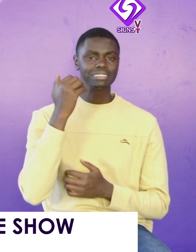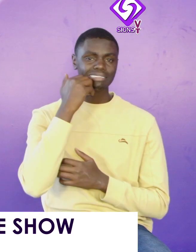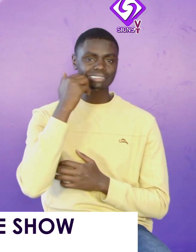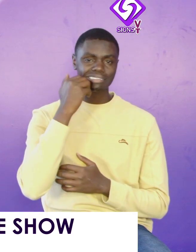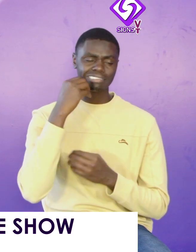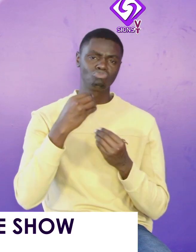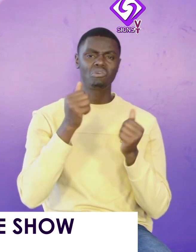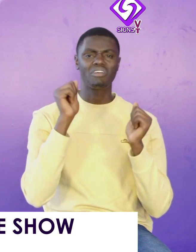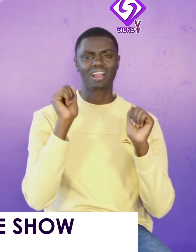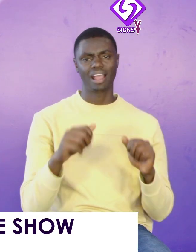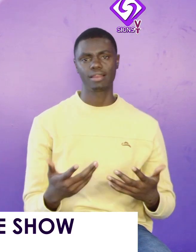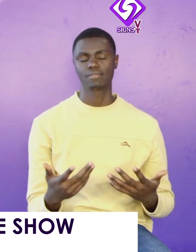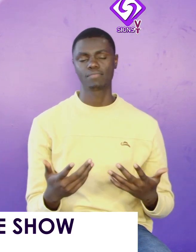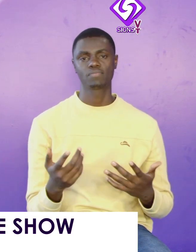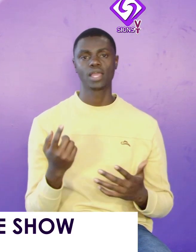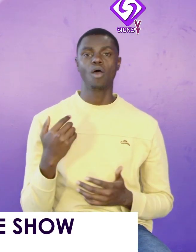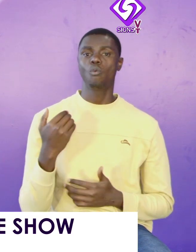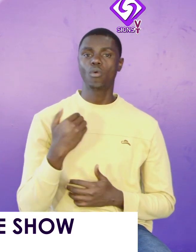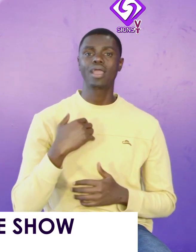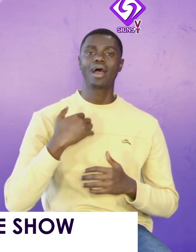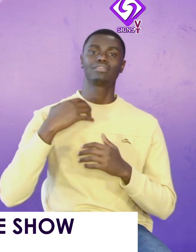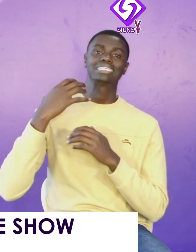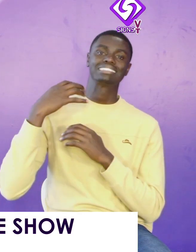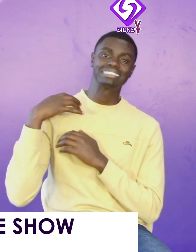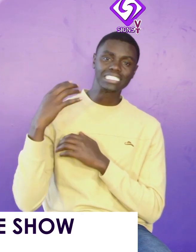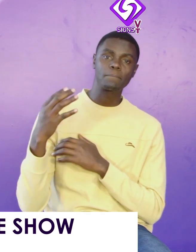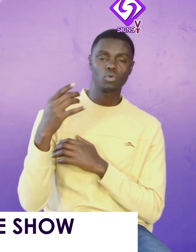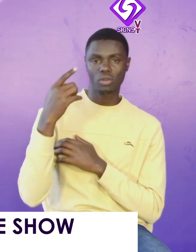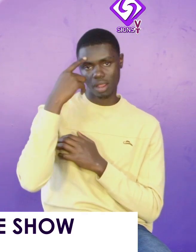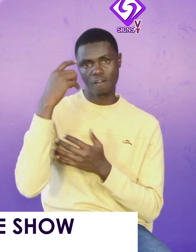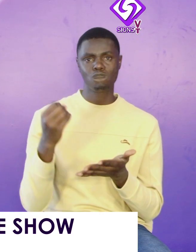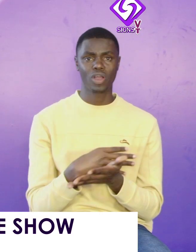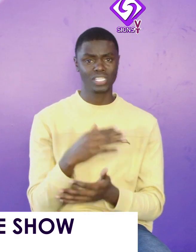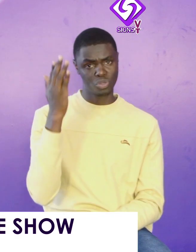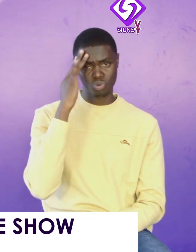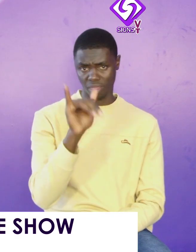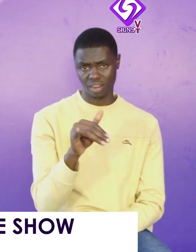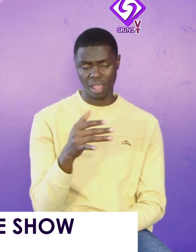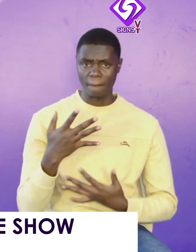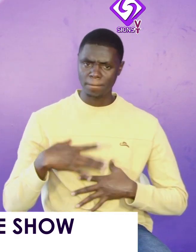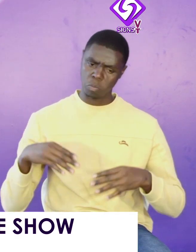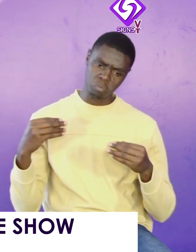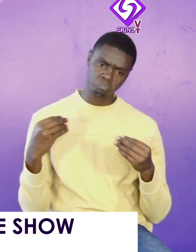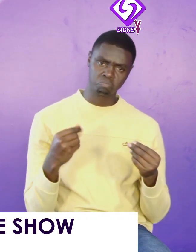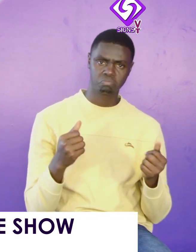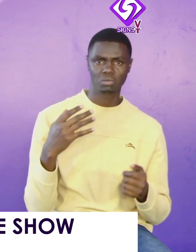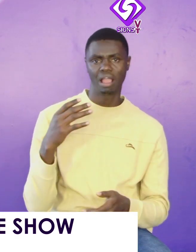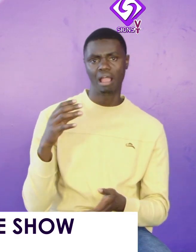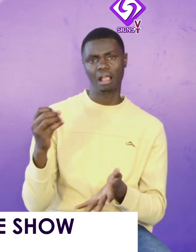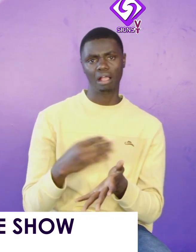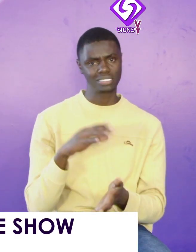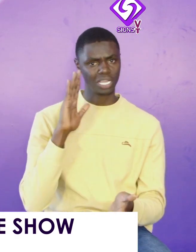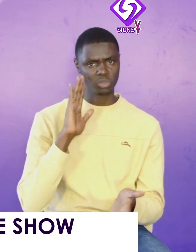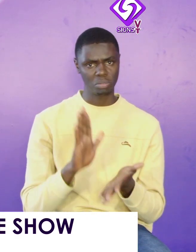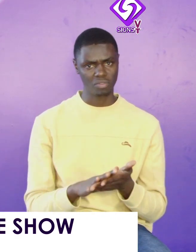They are overcome. We have champions of cancer. Did you know that? People that have overcome cancer. Can you believe it? And